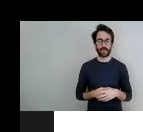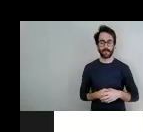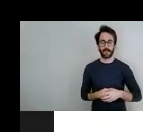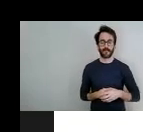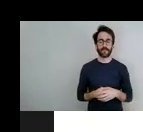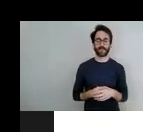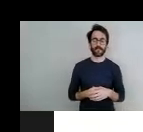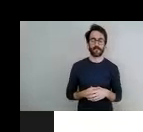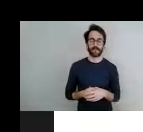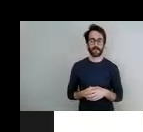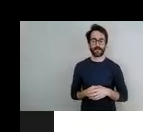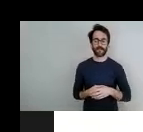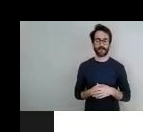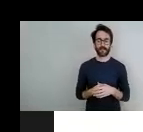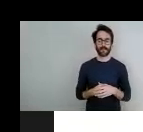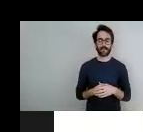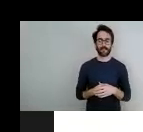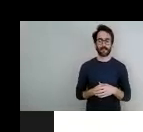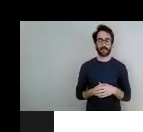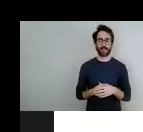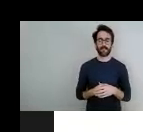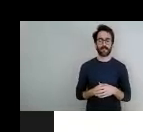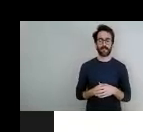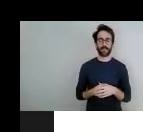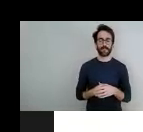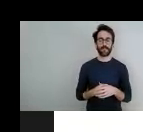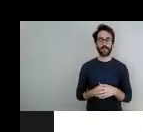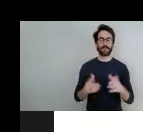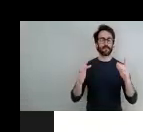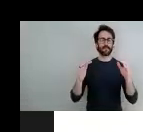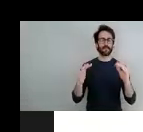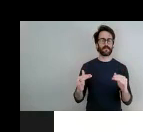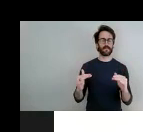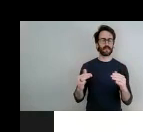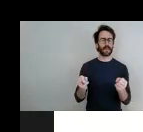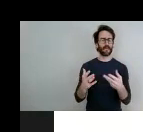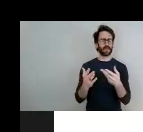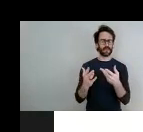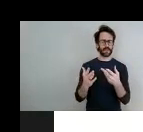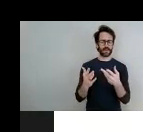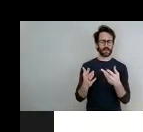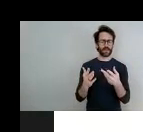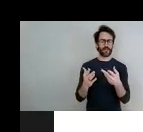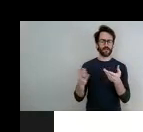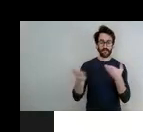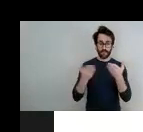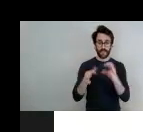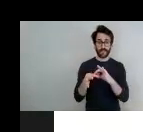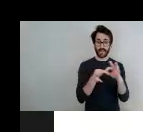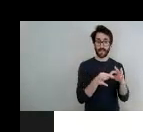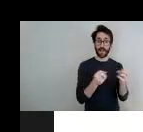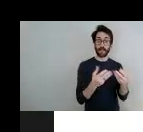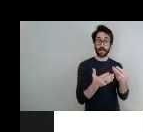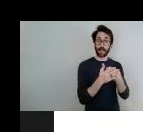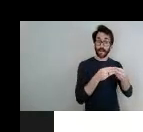So that was top 10 based on number of reports. Top 10 based on dollar loss looks a little different. The number